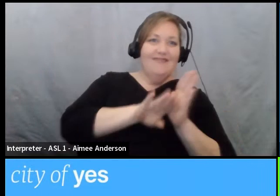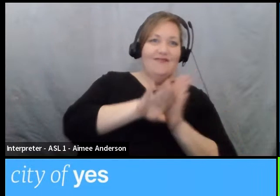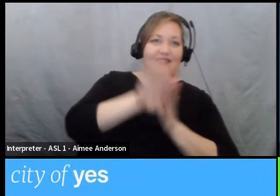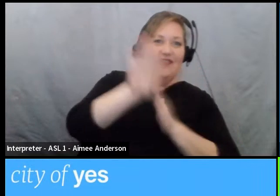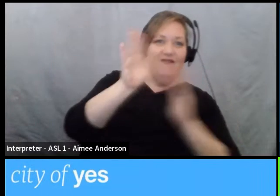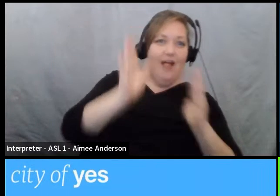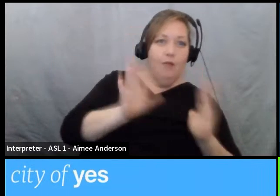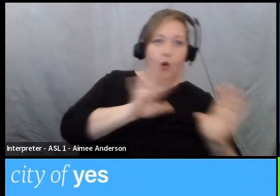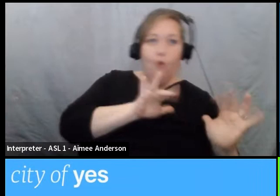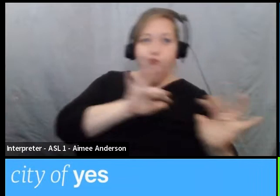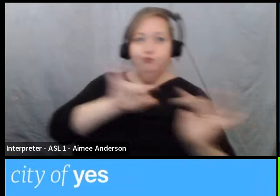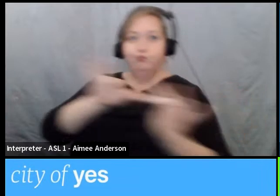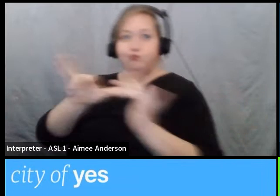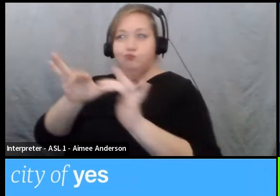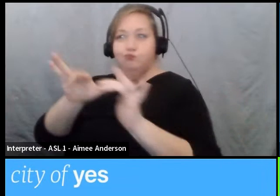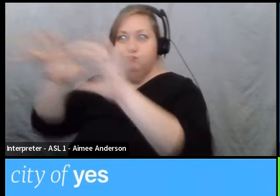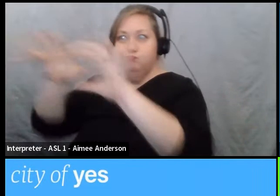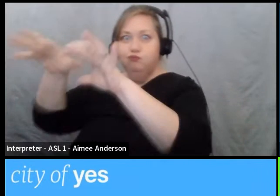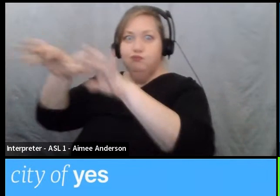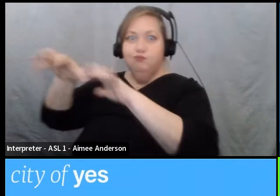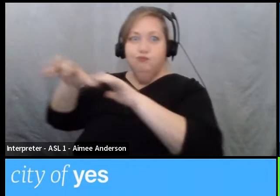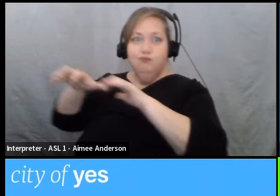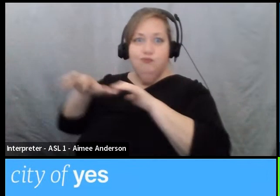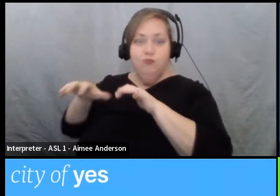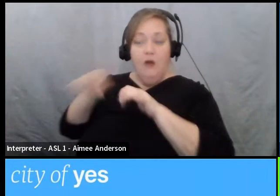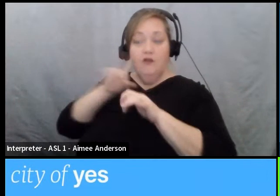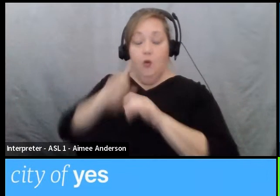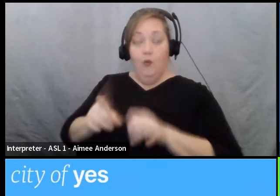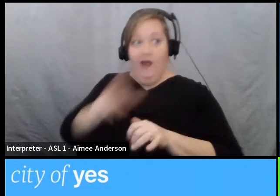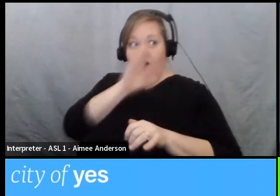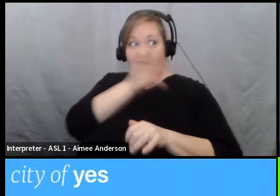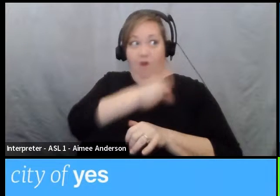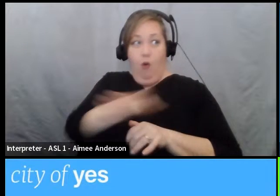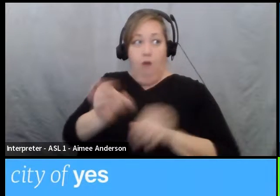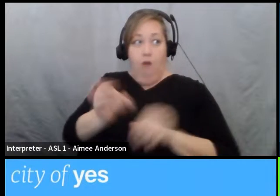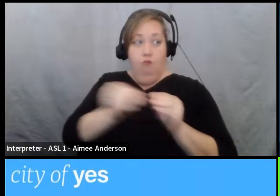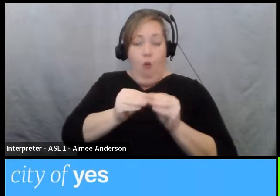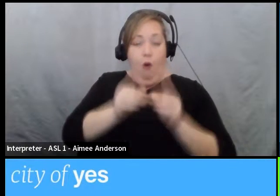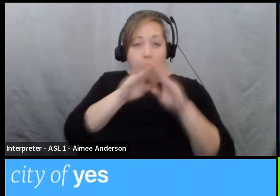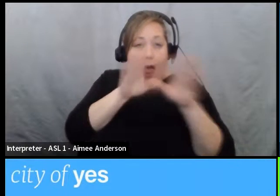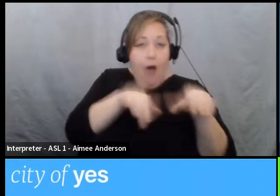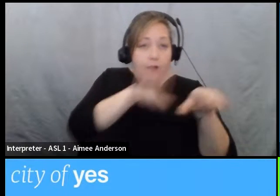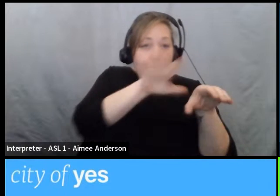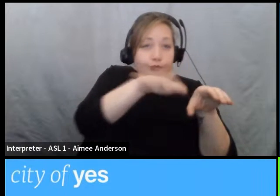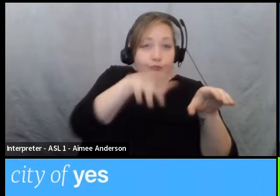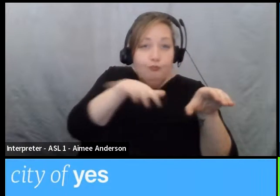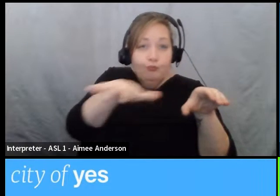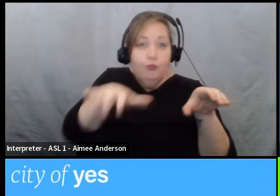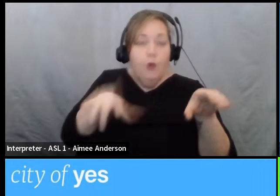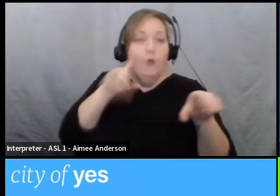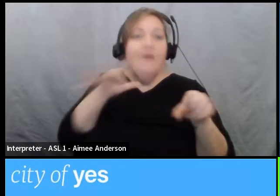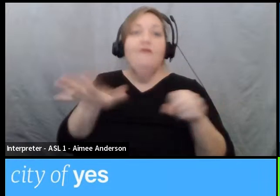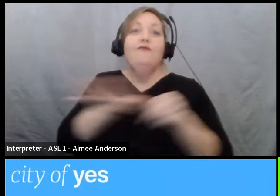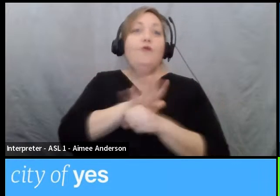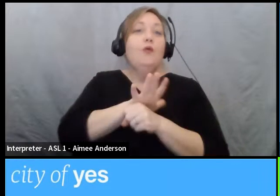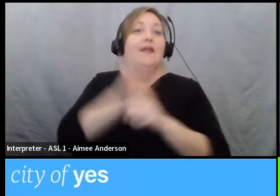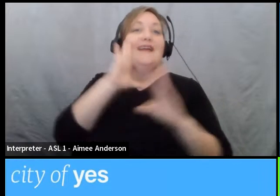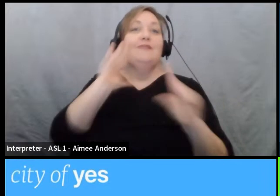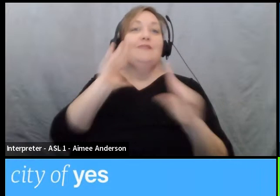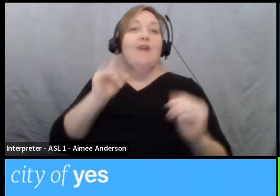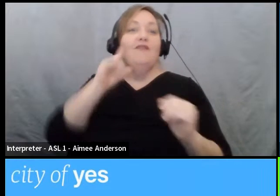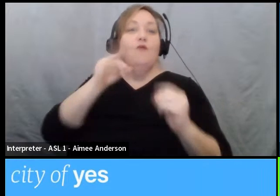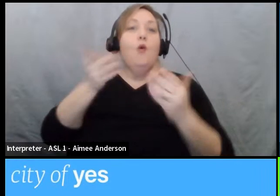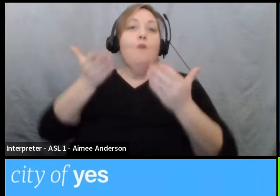And so when we forward these proposals to enable a little more housing everywhere, we fully expect it to take pressure off